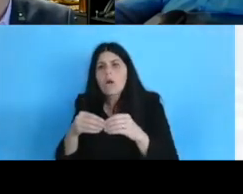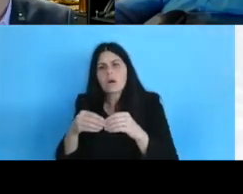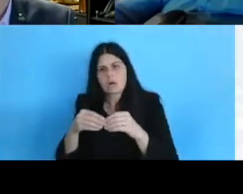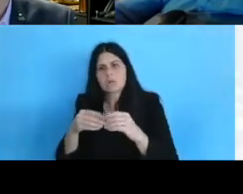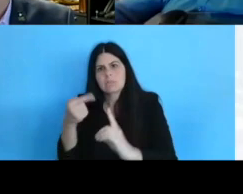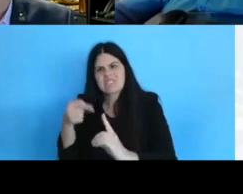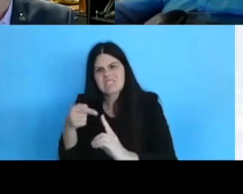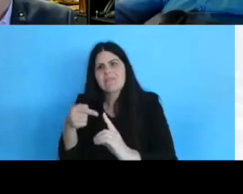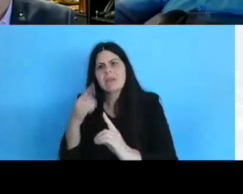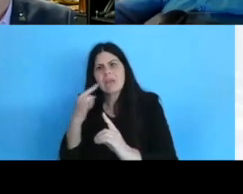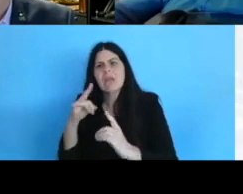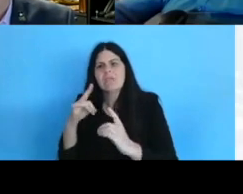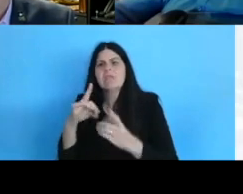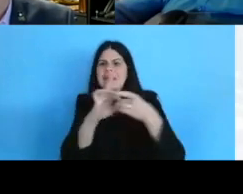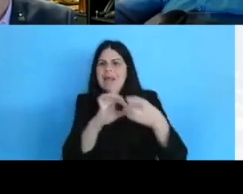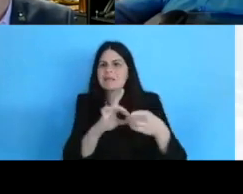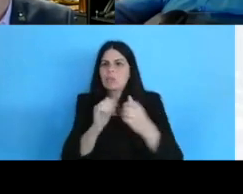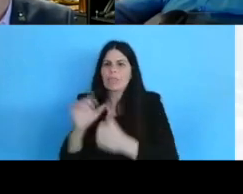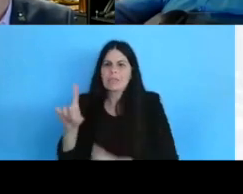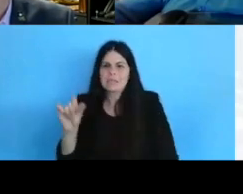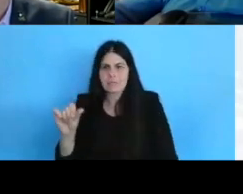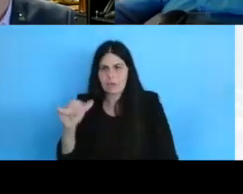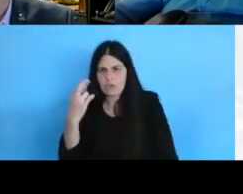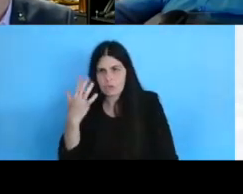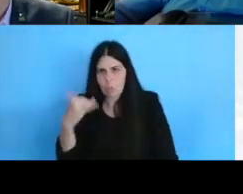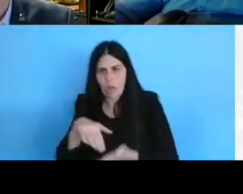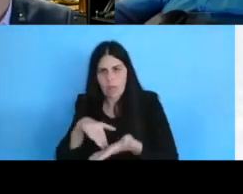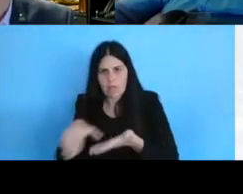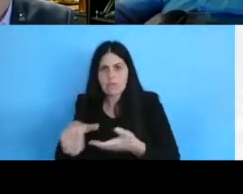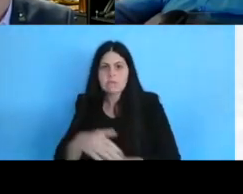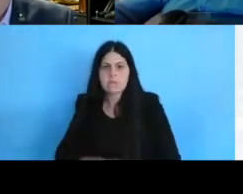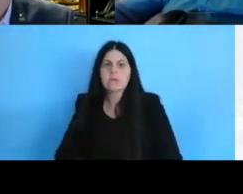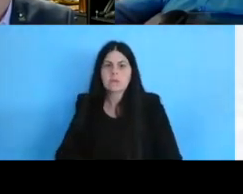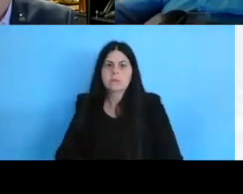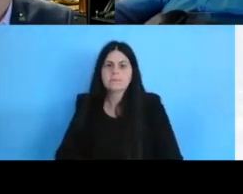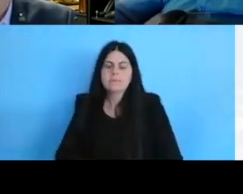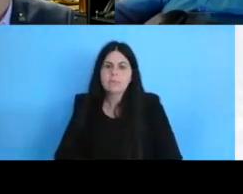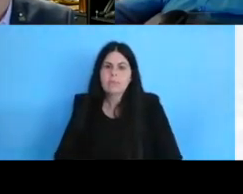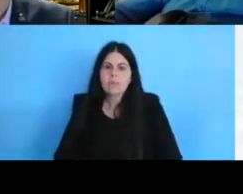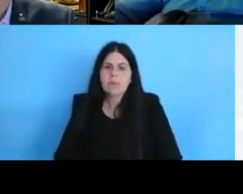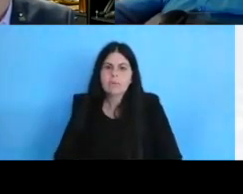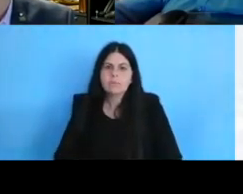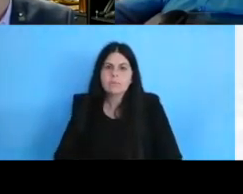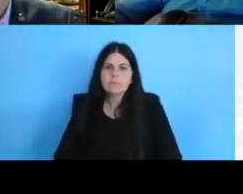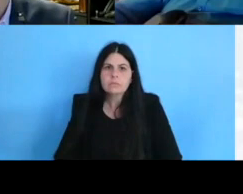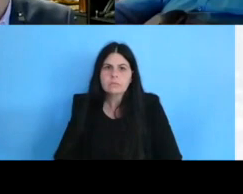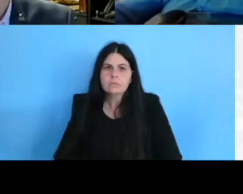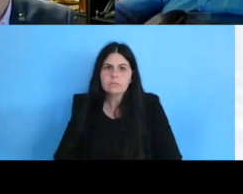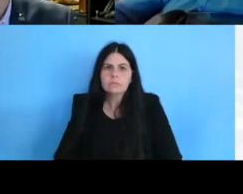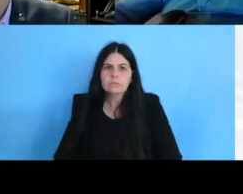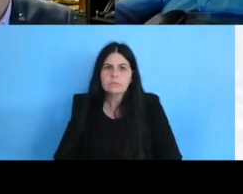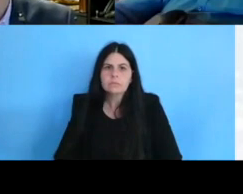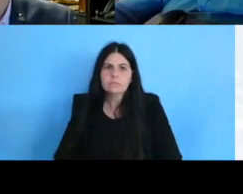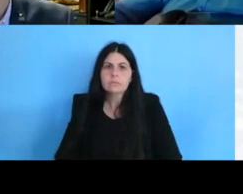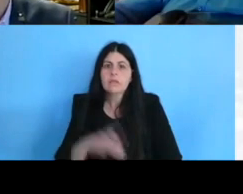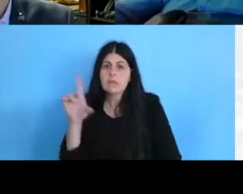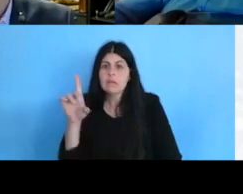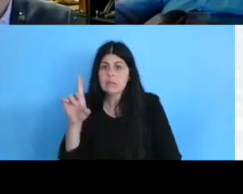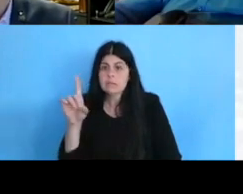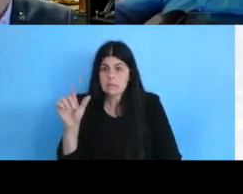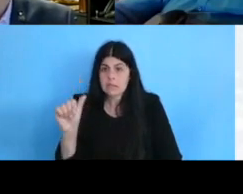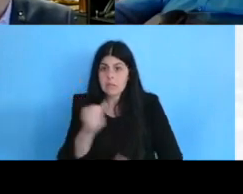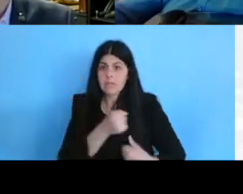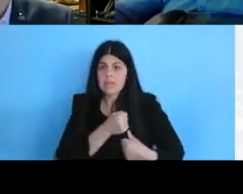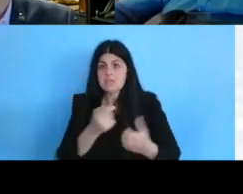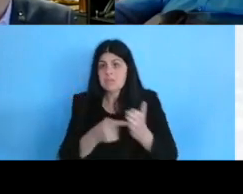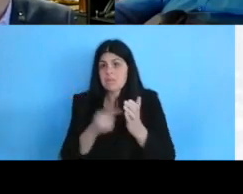federal VA that does provide those compensations through service-connected disabilities. Sometimes disabled veterans can have a disability that's unrelated